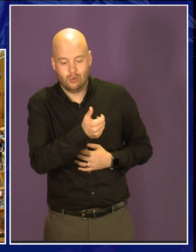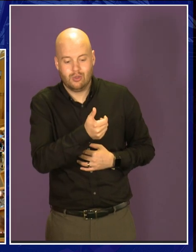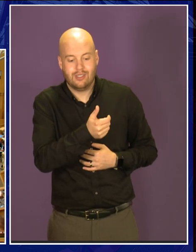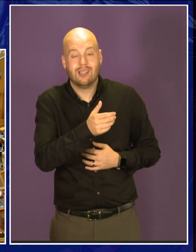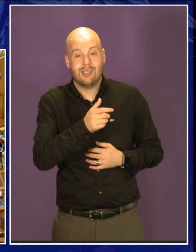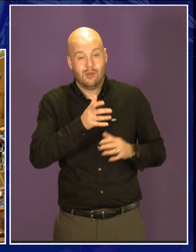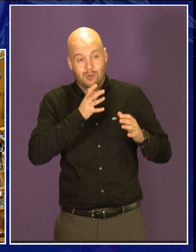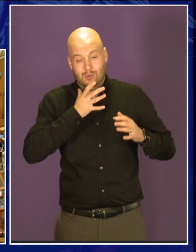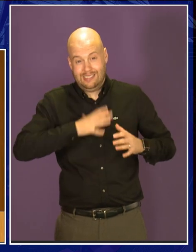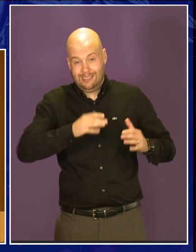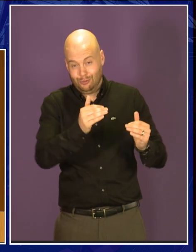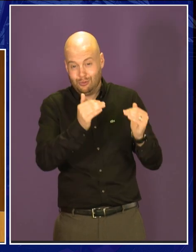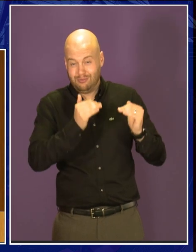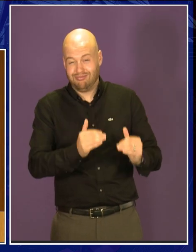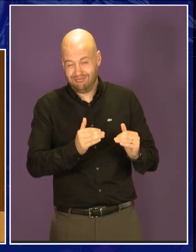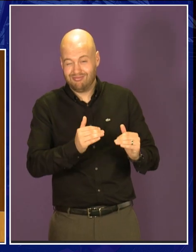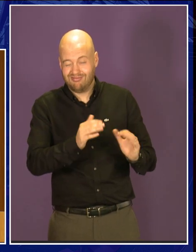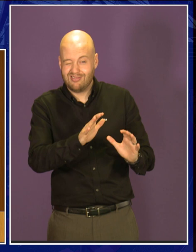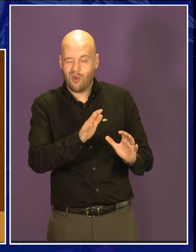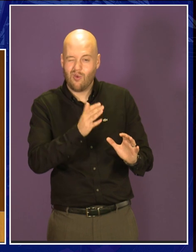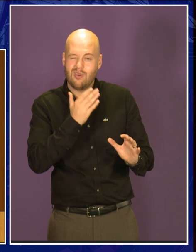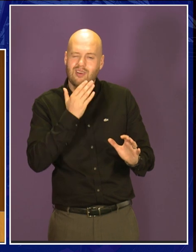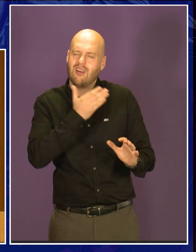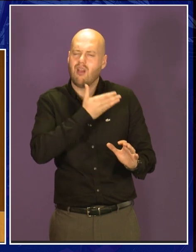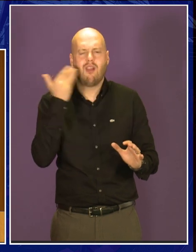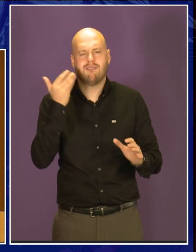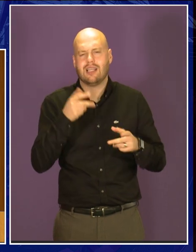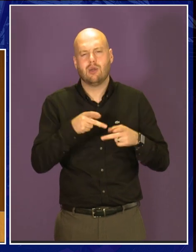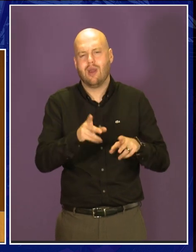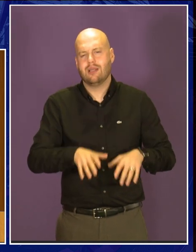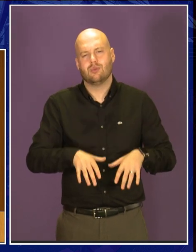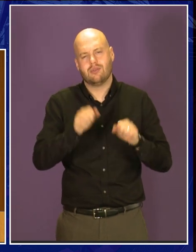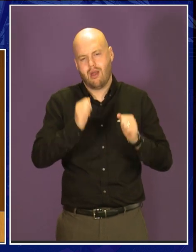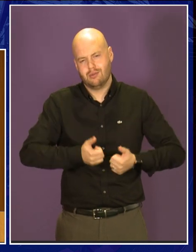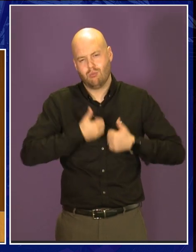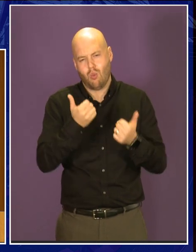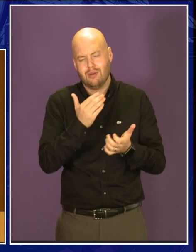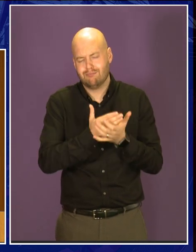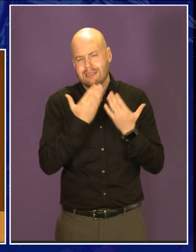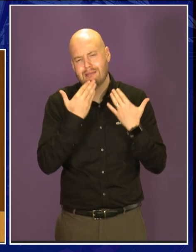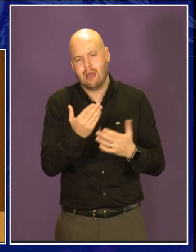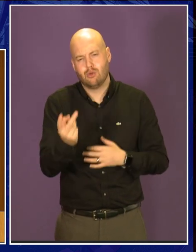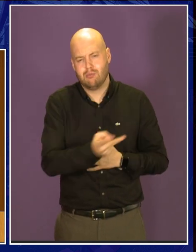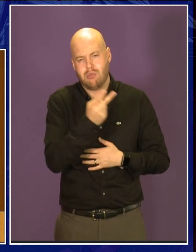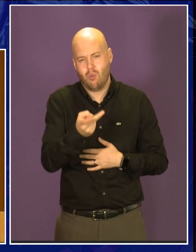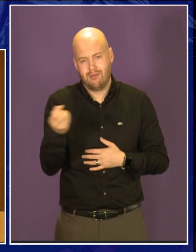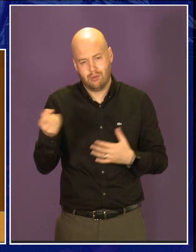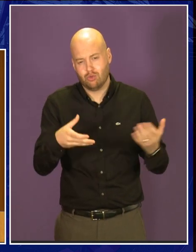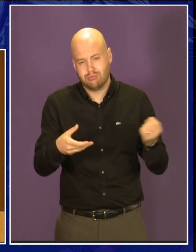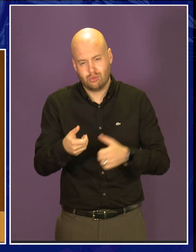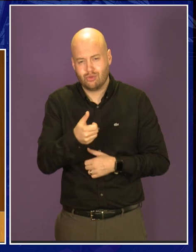need to move on to the next item here. So, can I just say thank you very much. It was a lovely way to start our morning. And I thank you both for the contribution you've made already